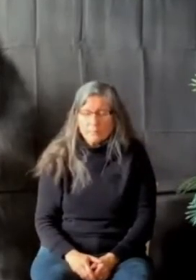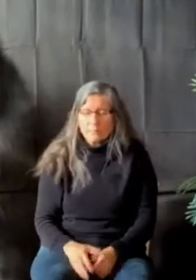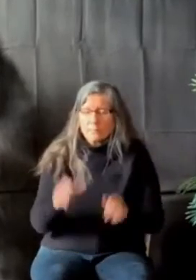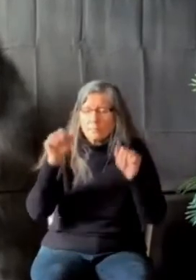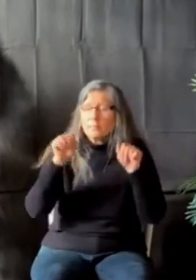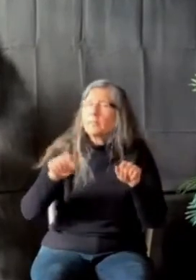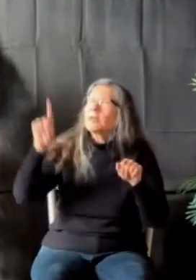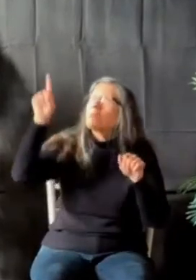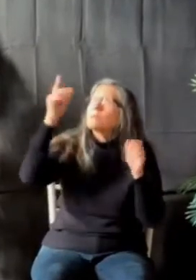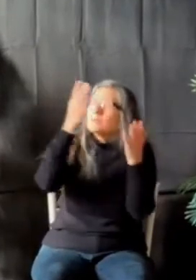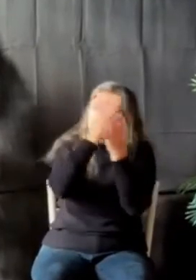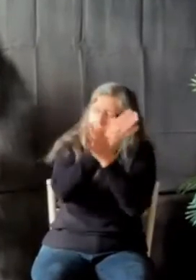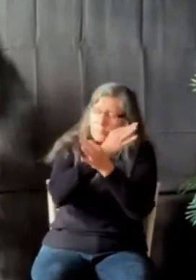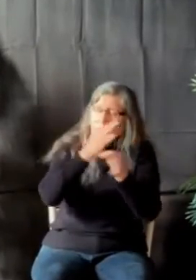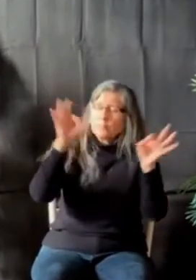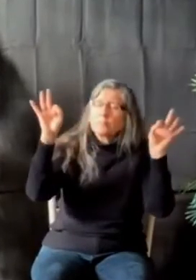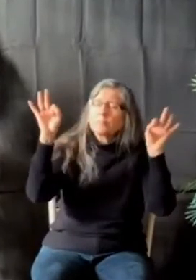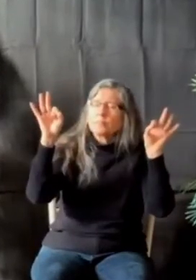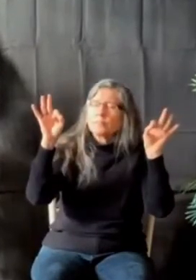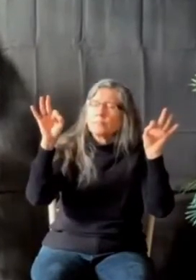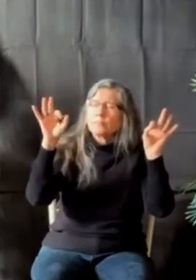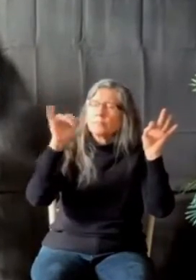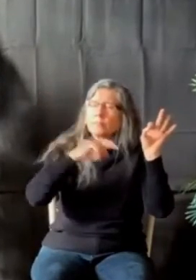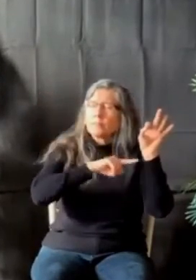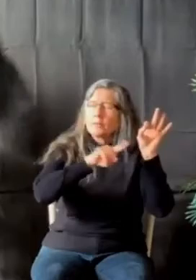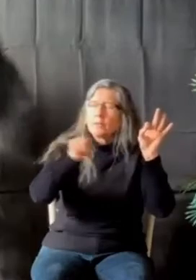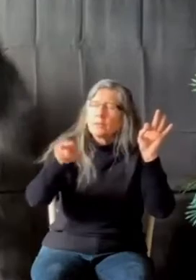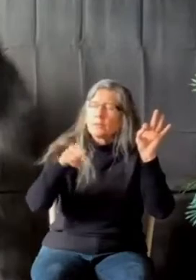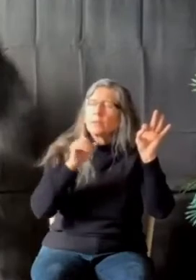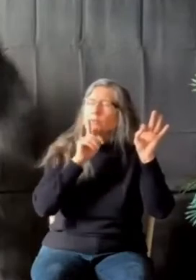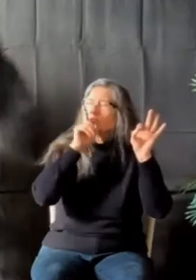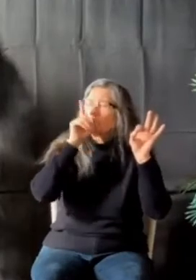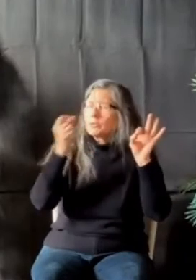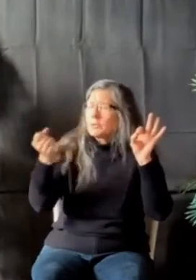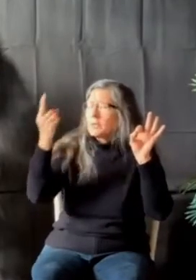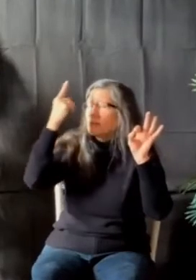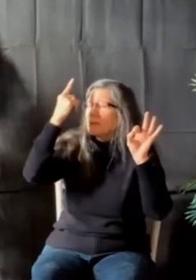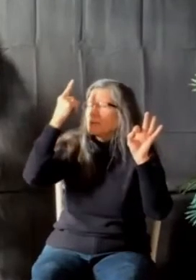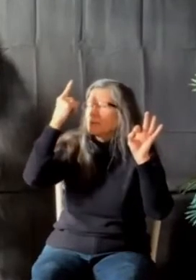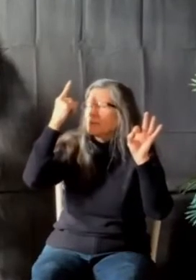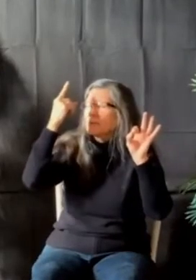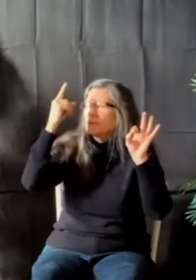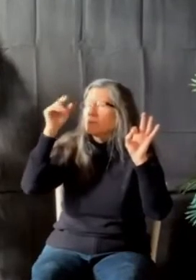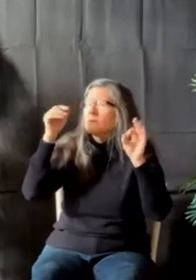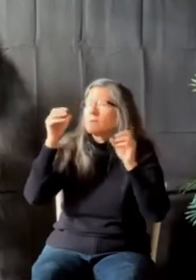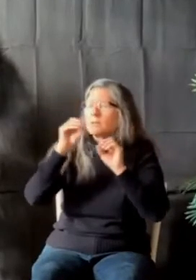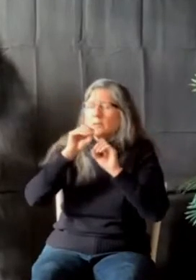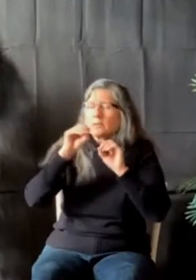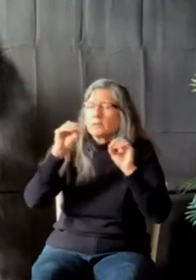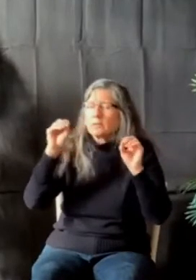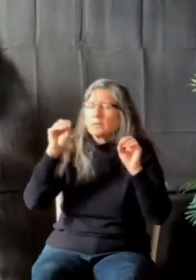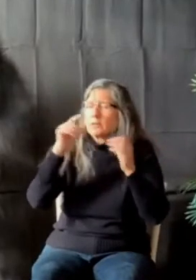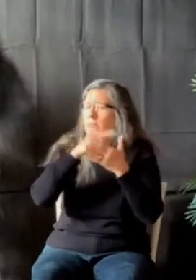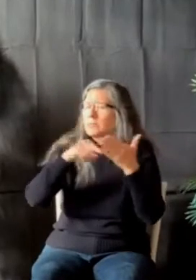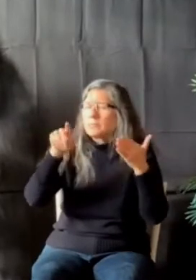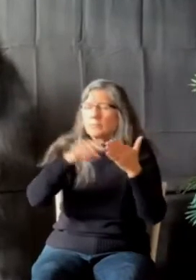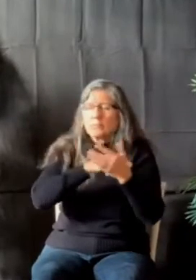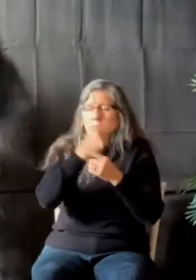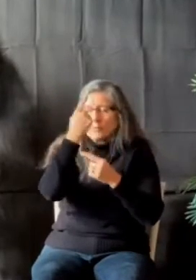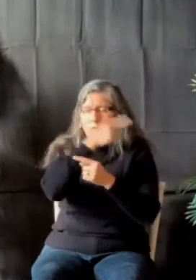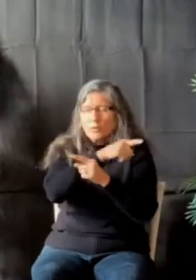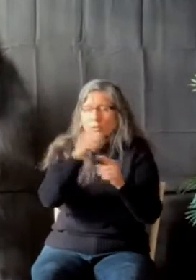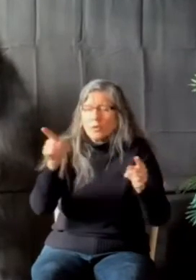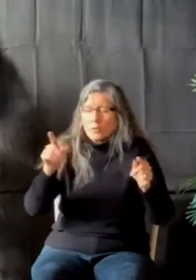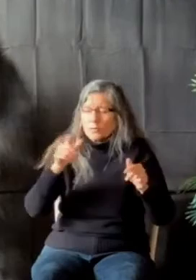May you deliver them that they would truly understand that there is no condemnation to those who are in